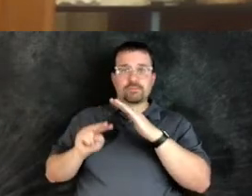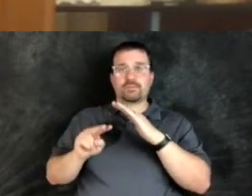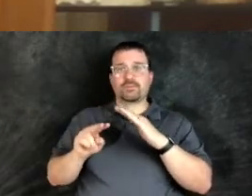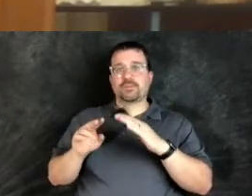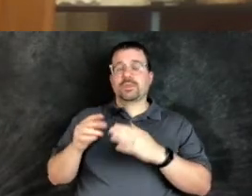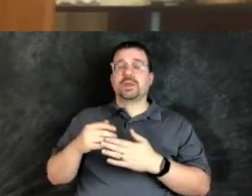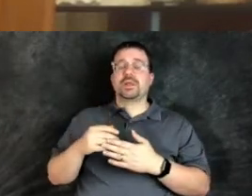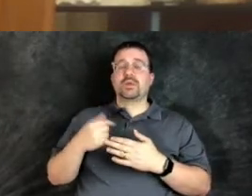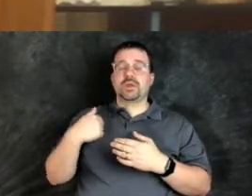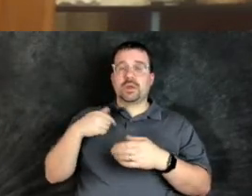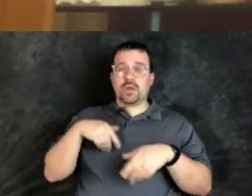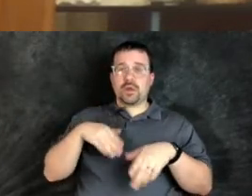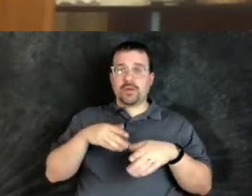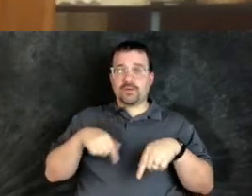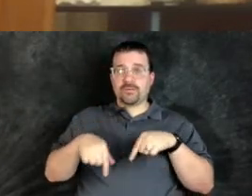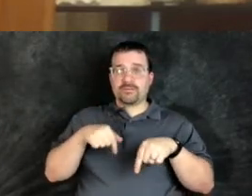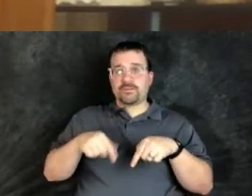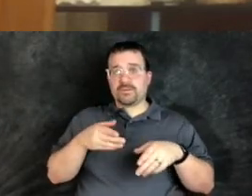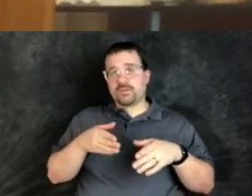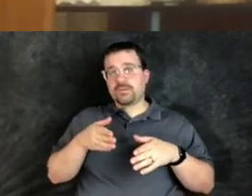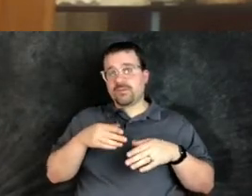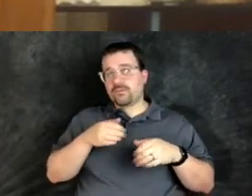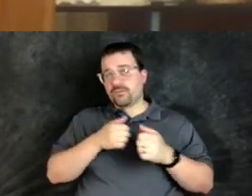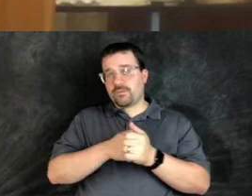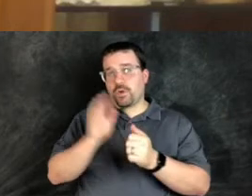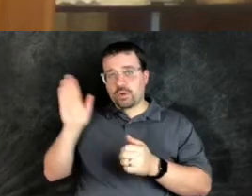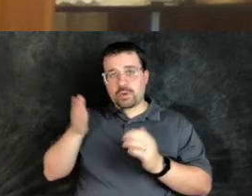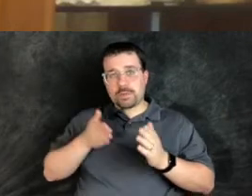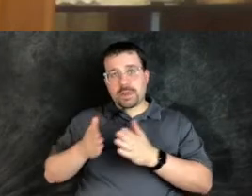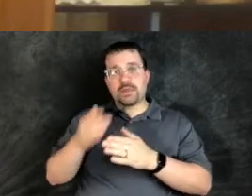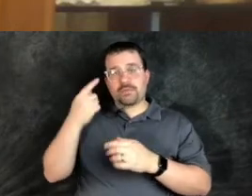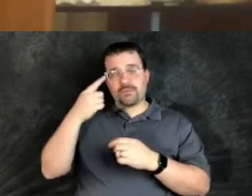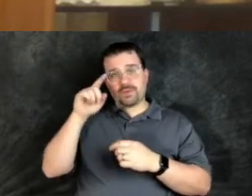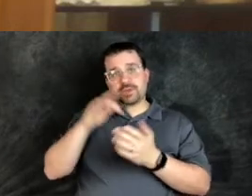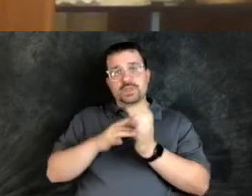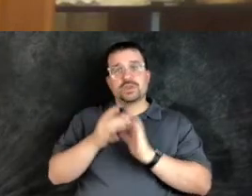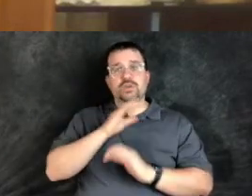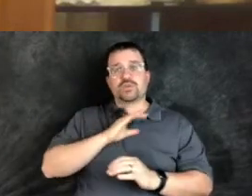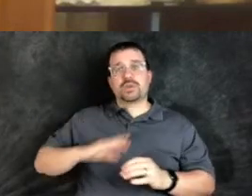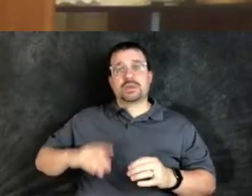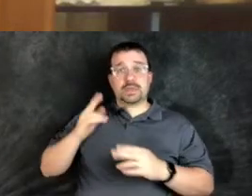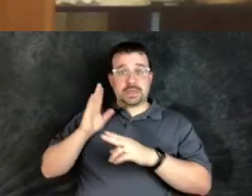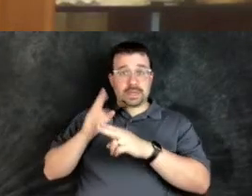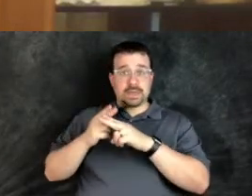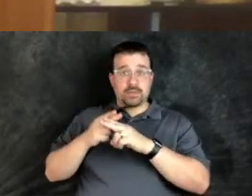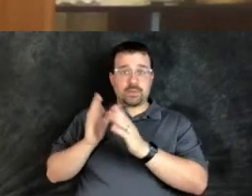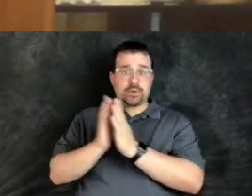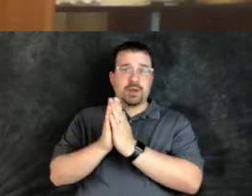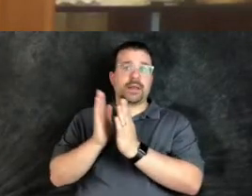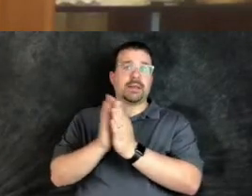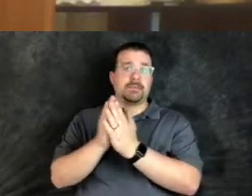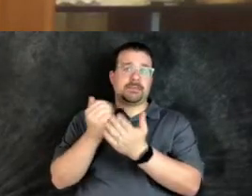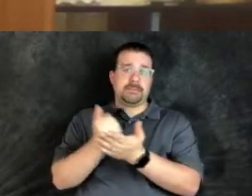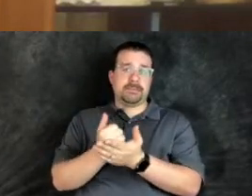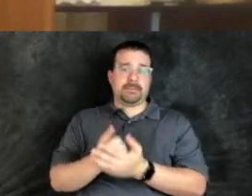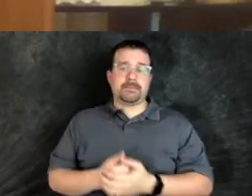feet follow your path. For the sake of Jesus Christ, in whose name we pray.